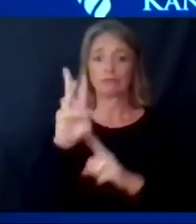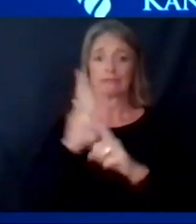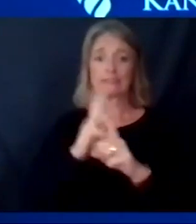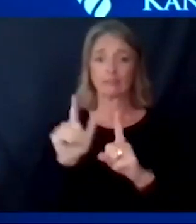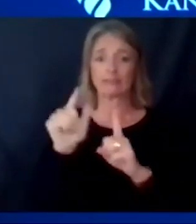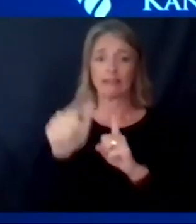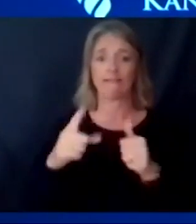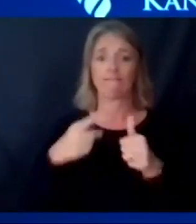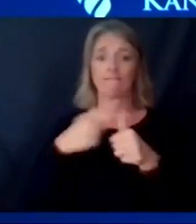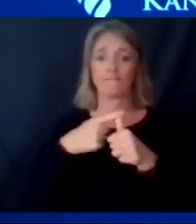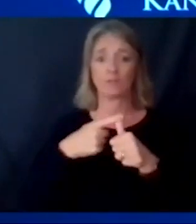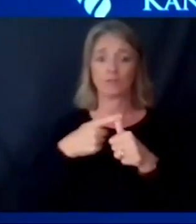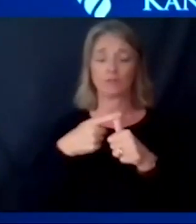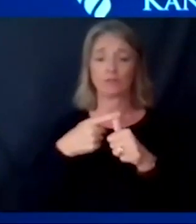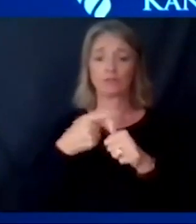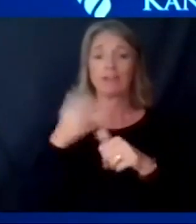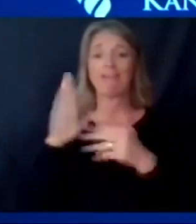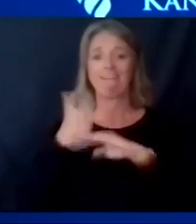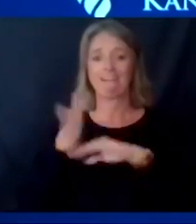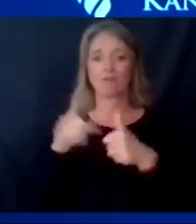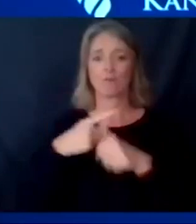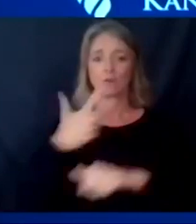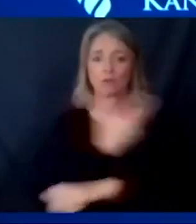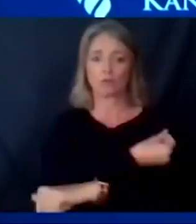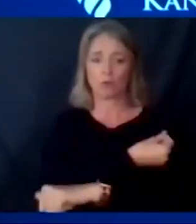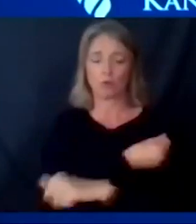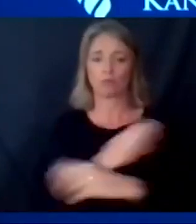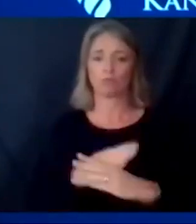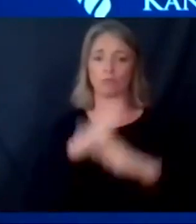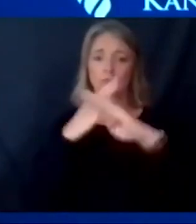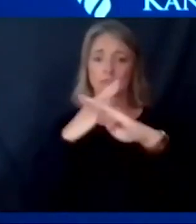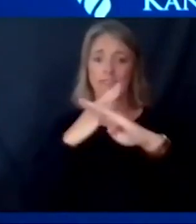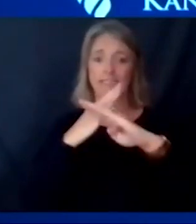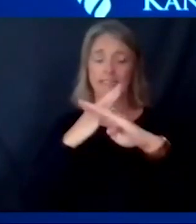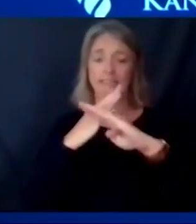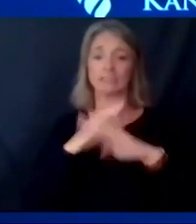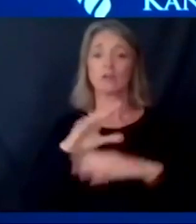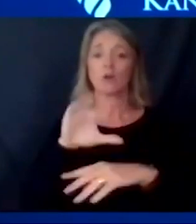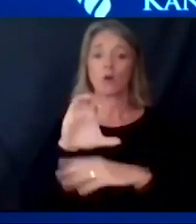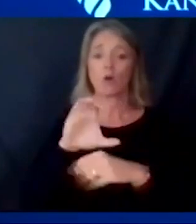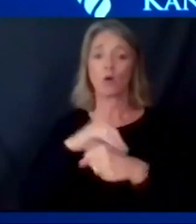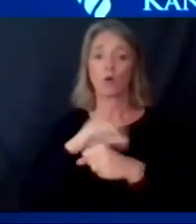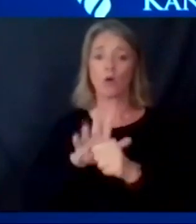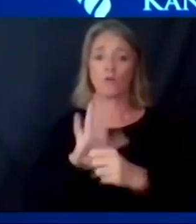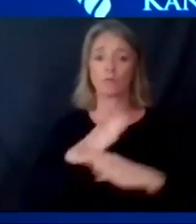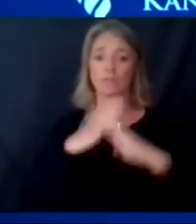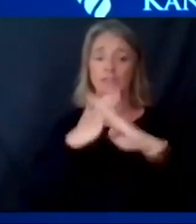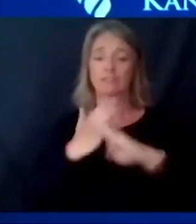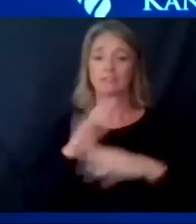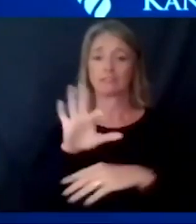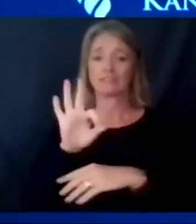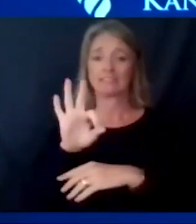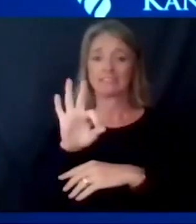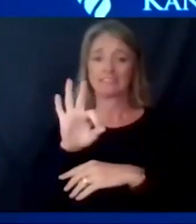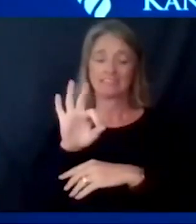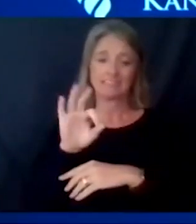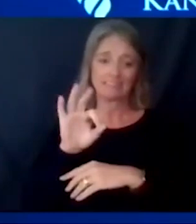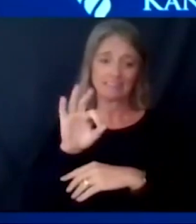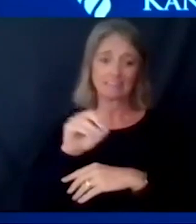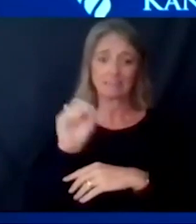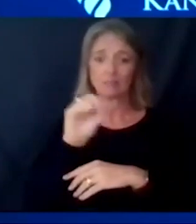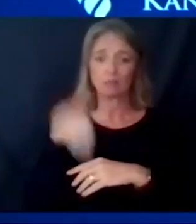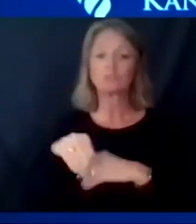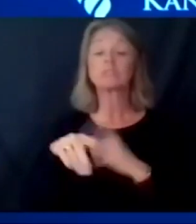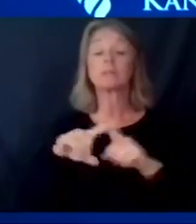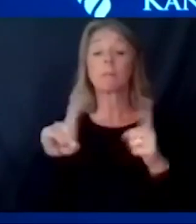dose increased COVID protection by 900%. Now, again, the data isn't published yet, but I'm